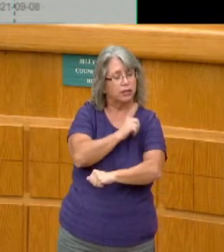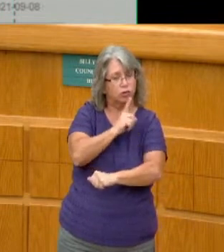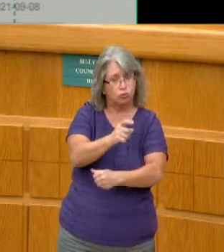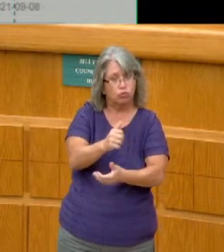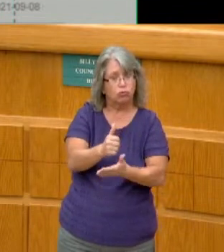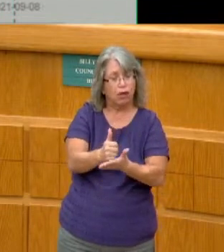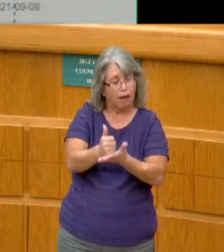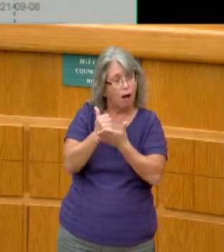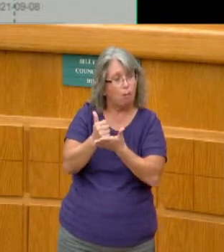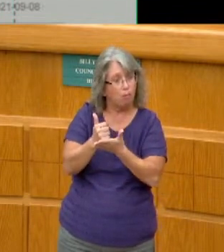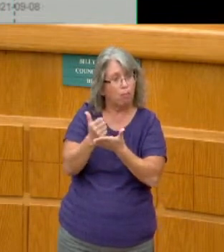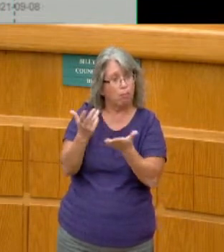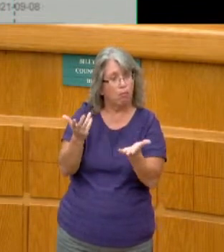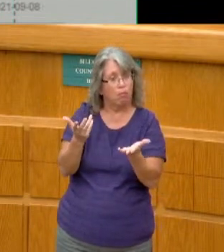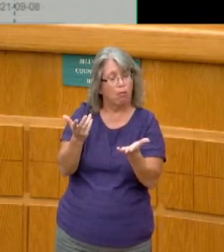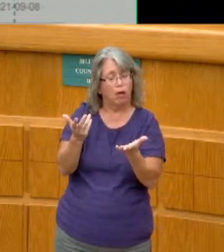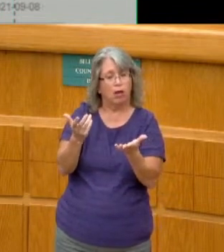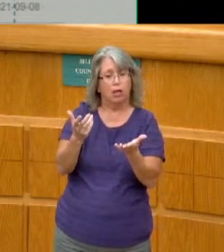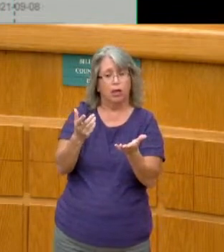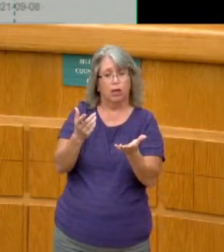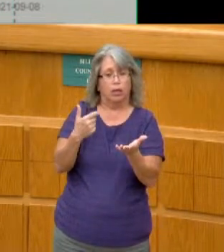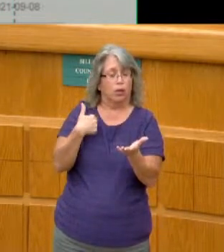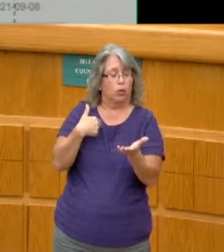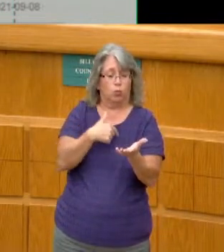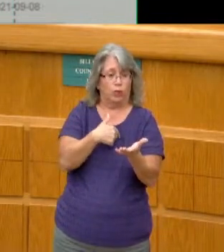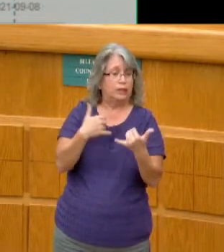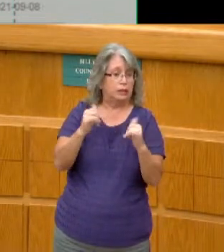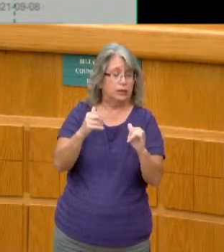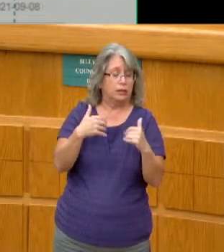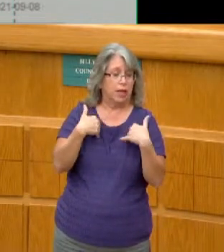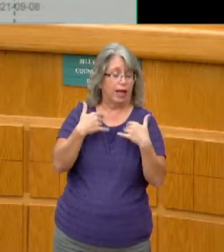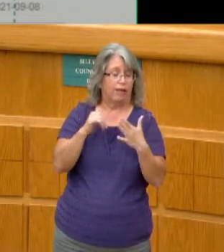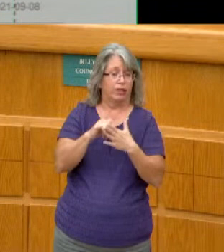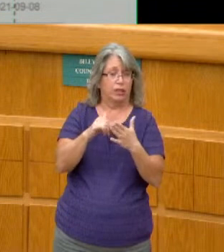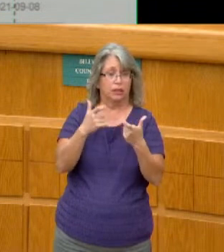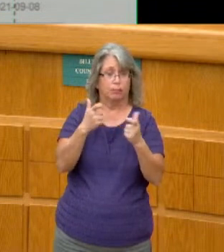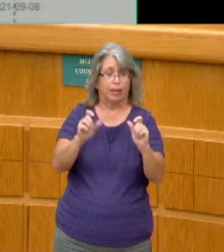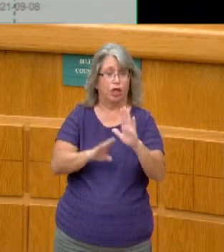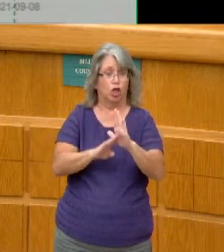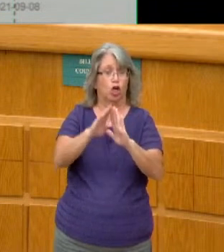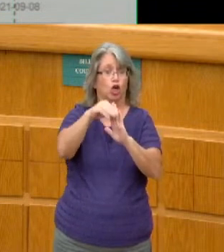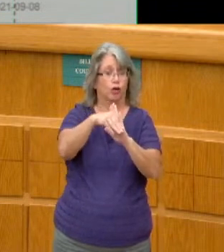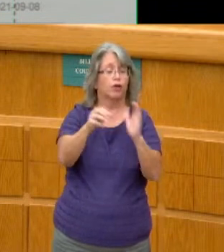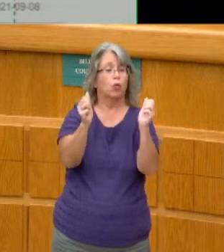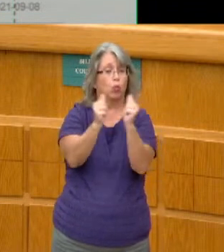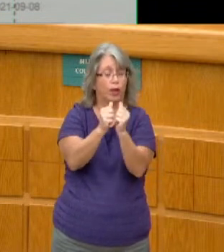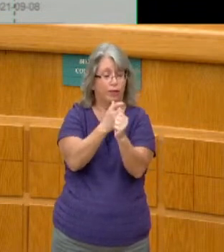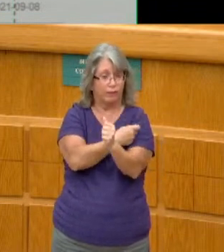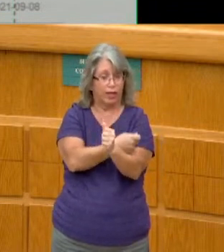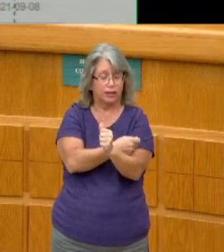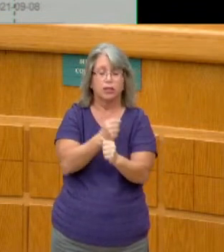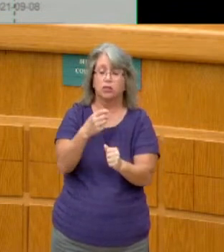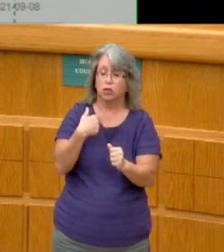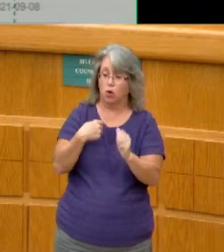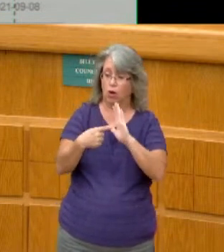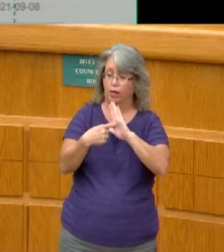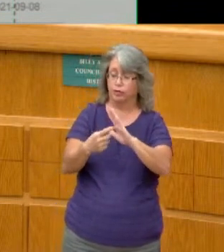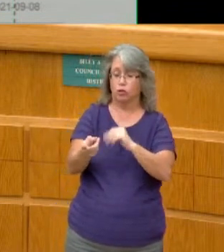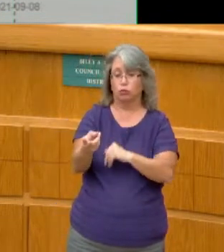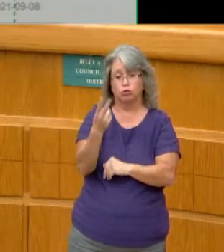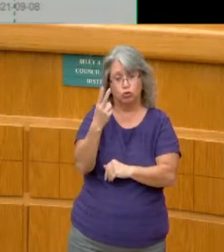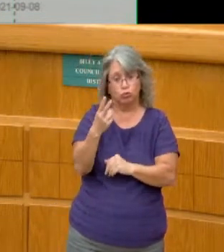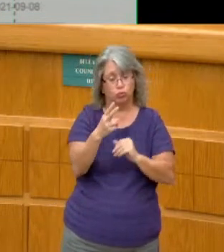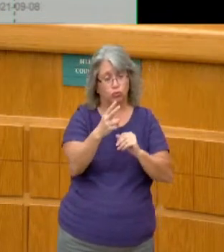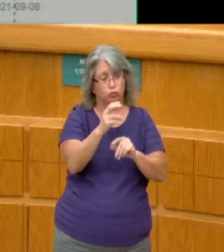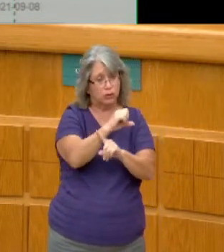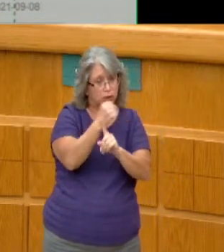the middle of a big outbreak of COVID-19, even with the vaccinations. What would have happened without them? So we did two scenarios. One is our present